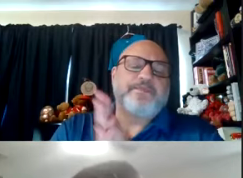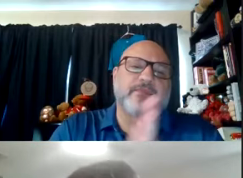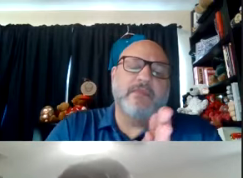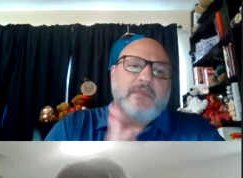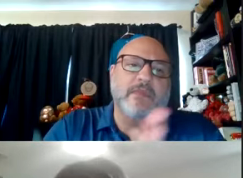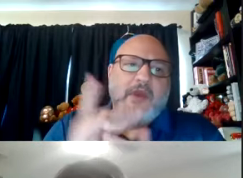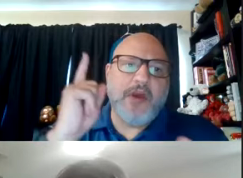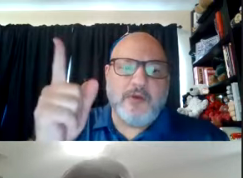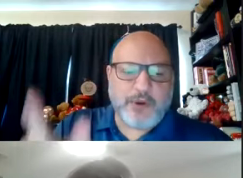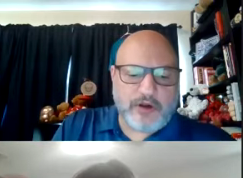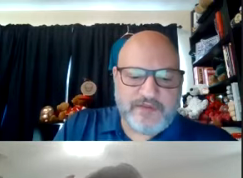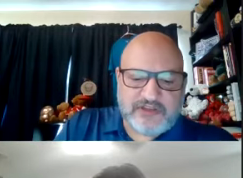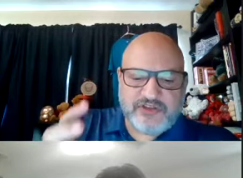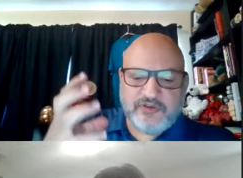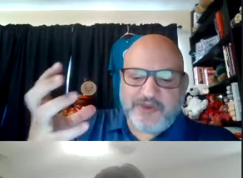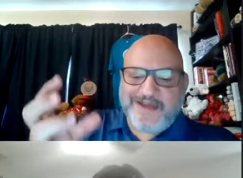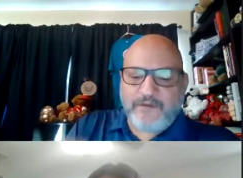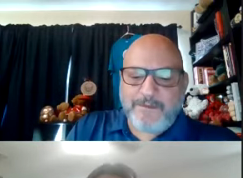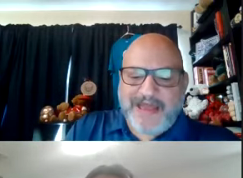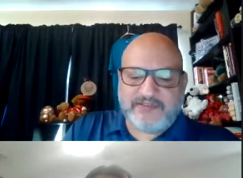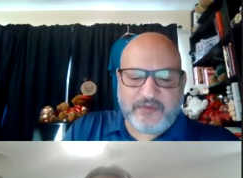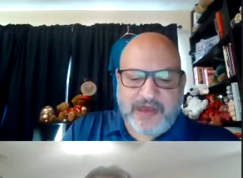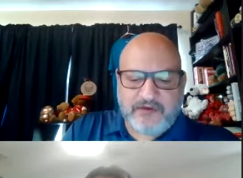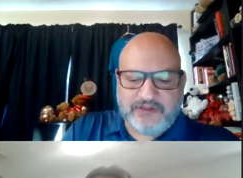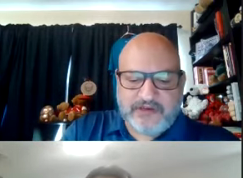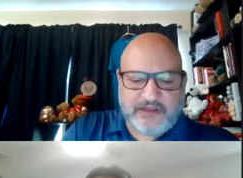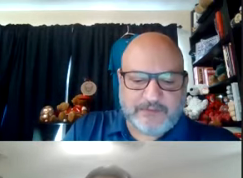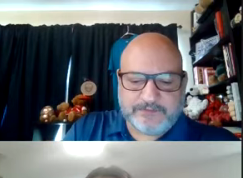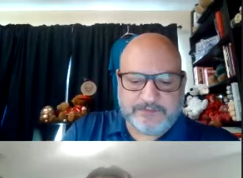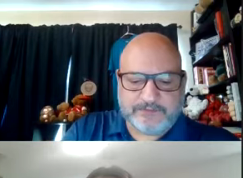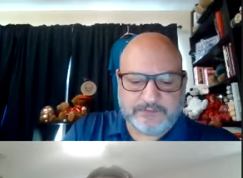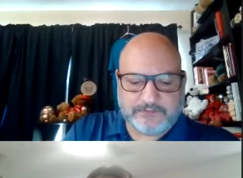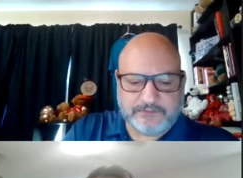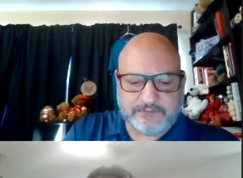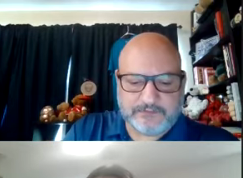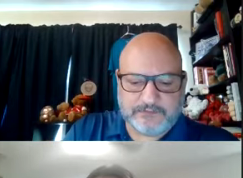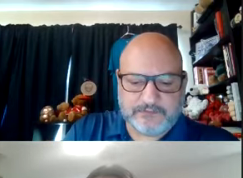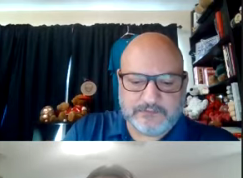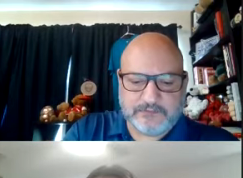So part of the issue is we have a massive amount of DNA.